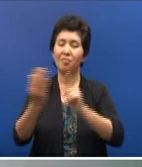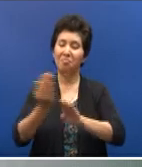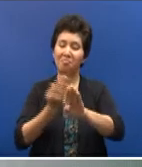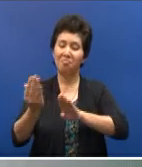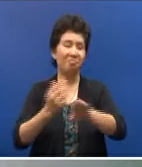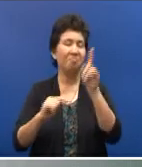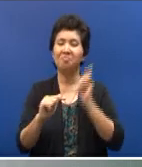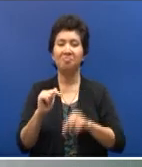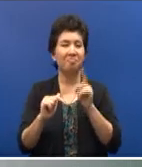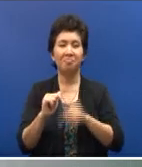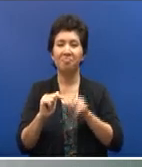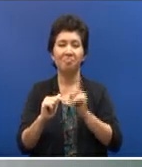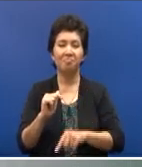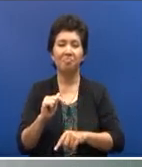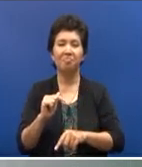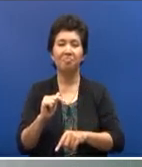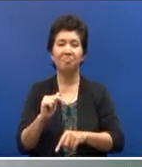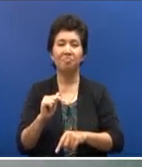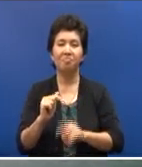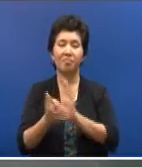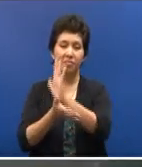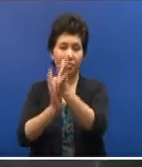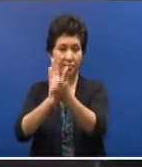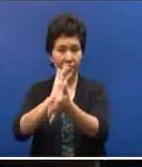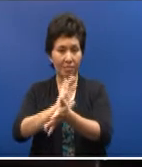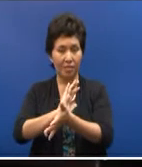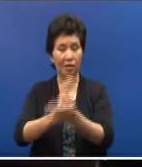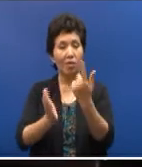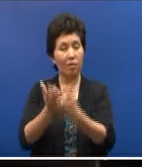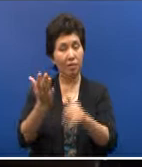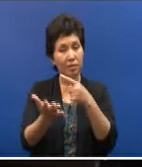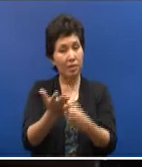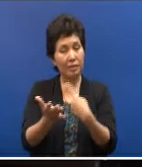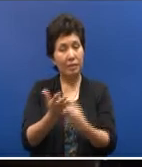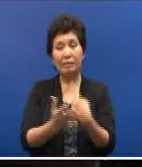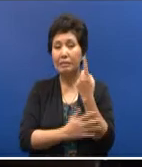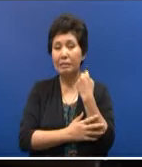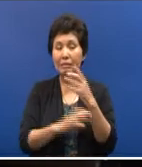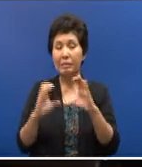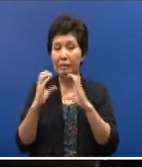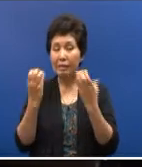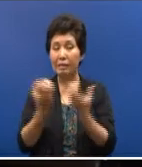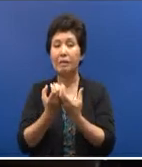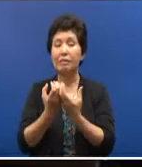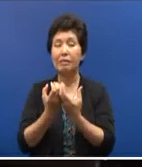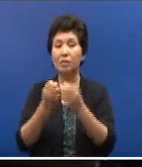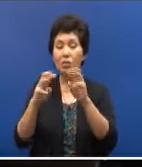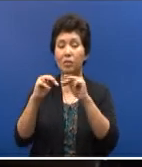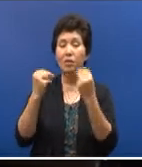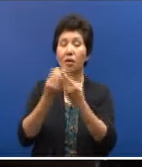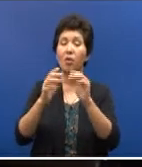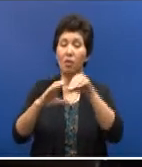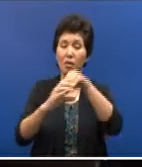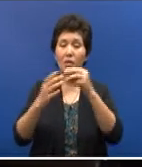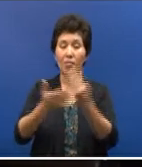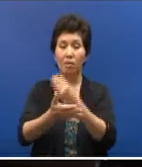person lives. Okay, so what we have discussed just now in class society, we can see that how in modern